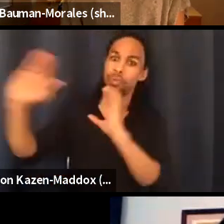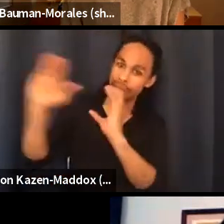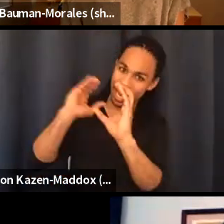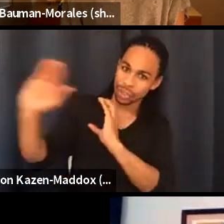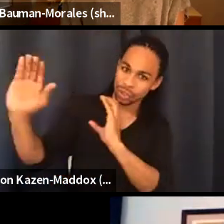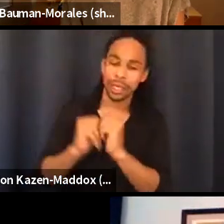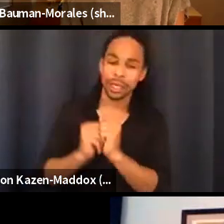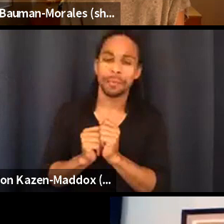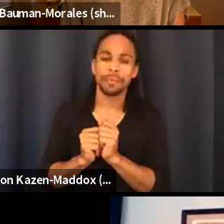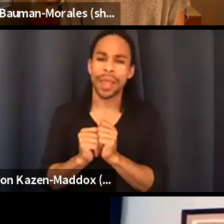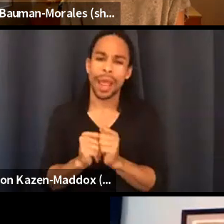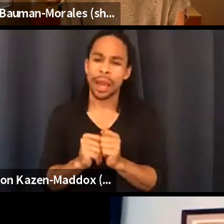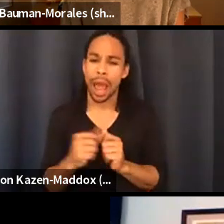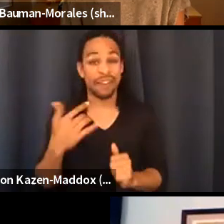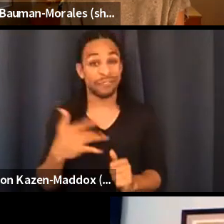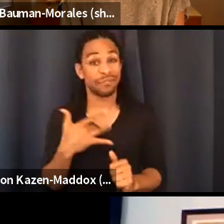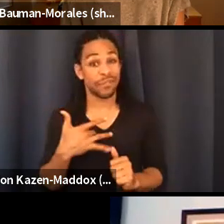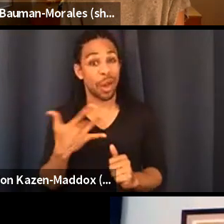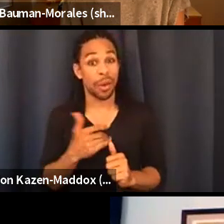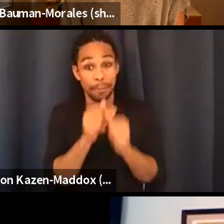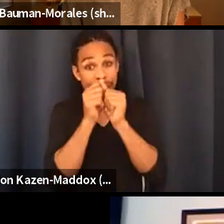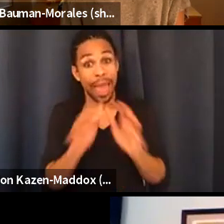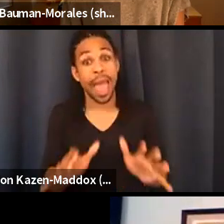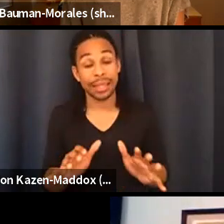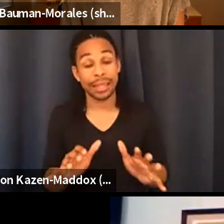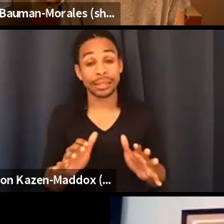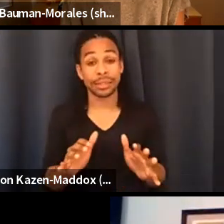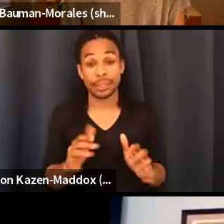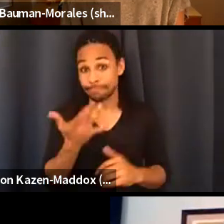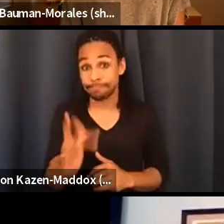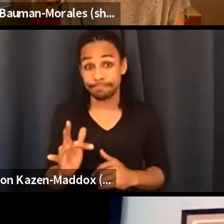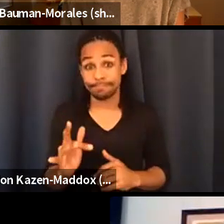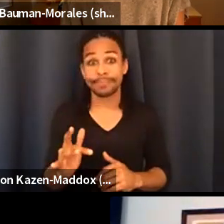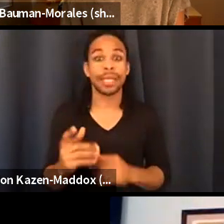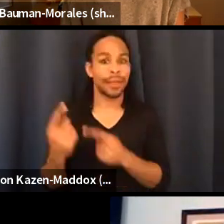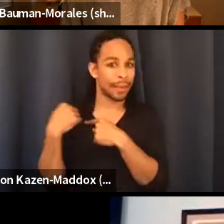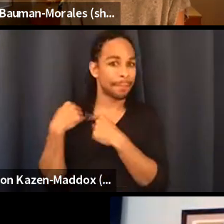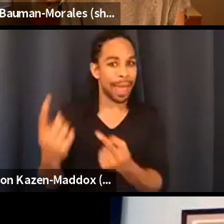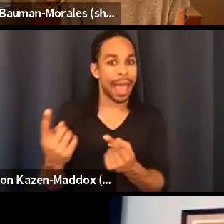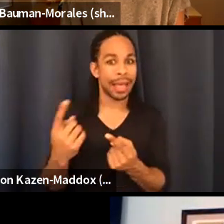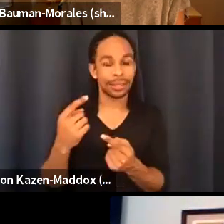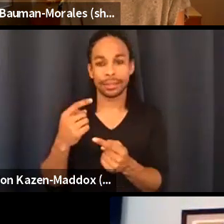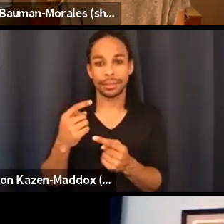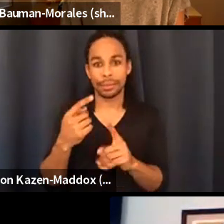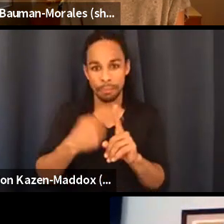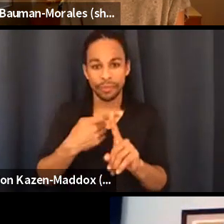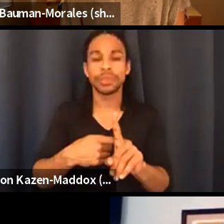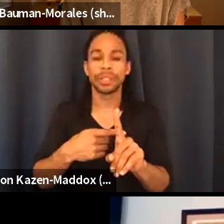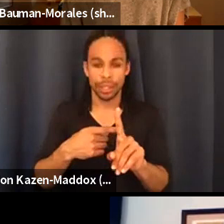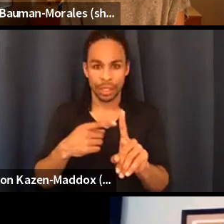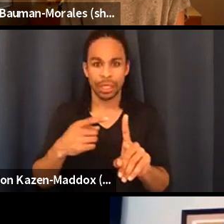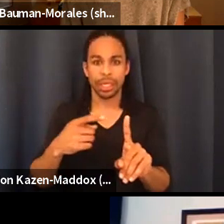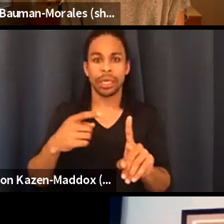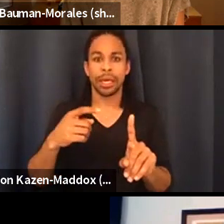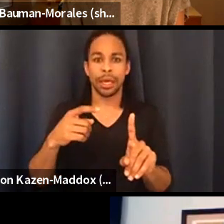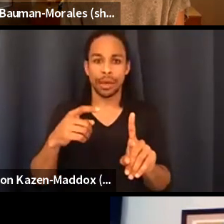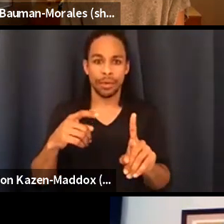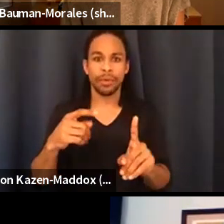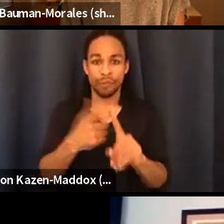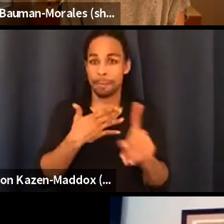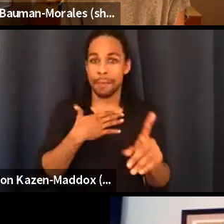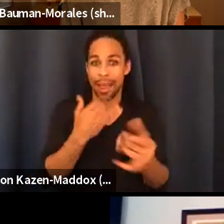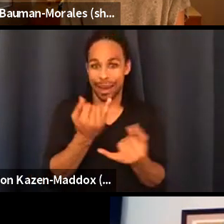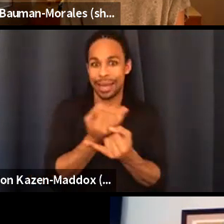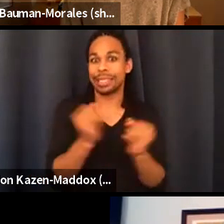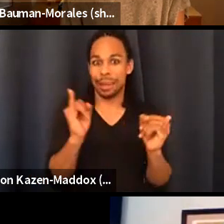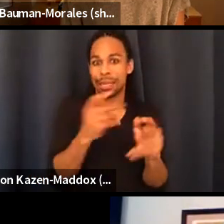hat, I feel like there's been a lot of expression of what would be the best, you know, what would be best